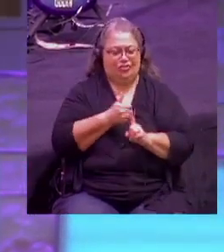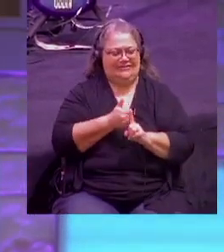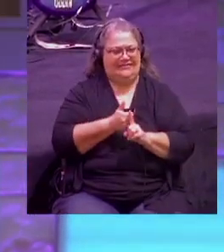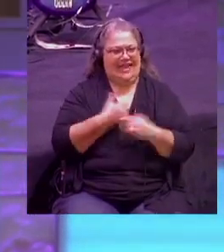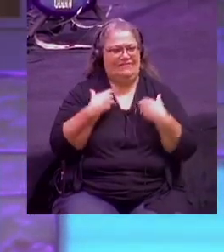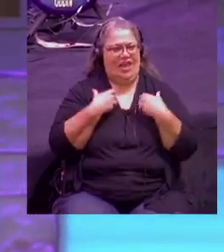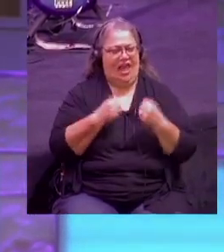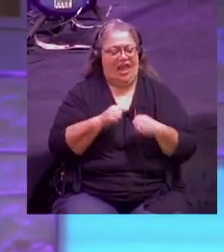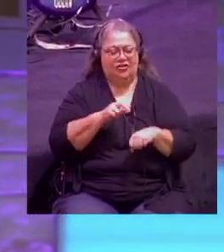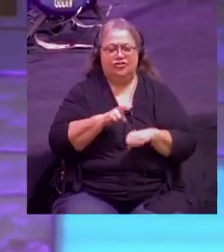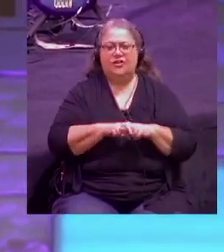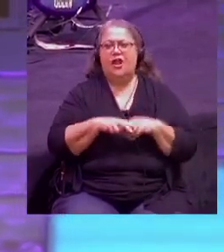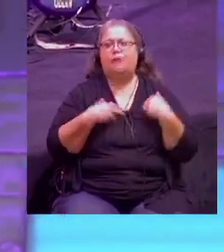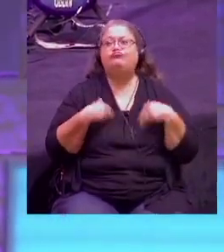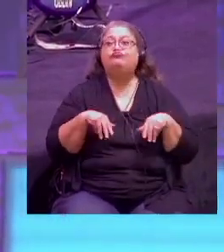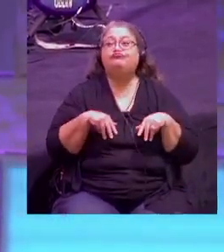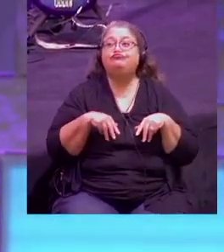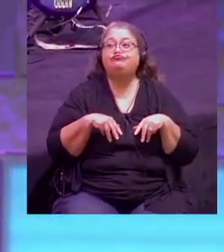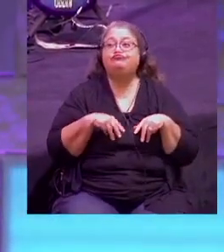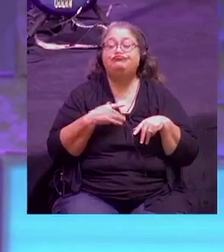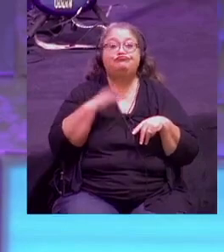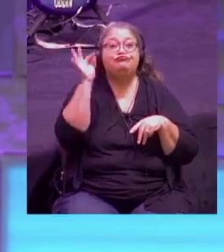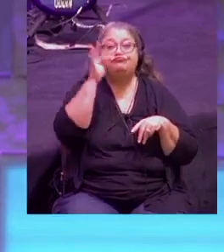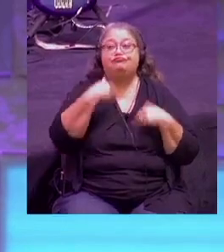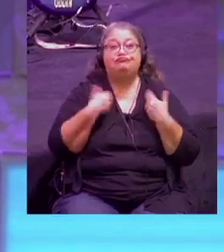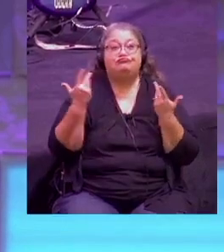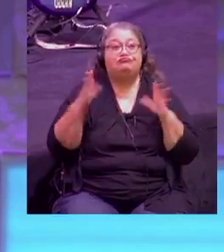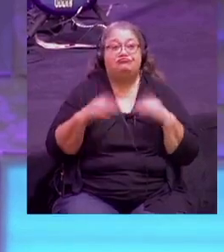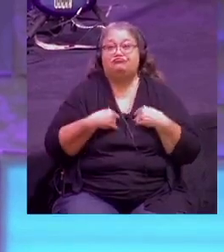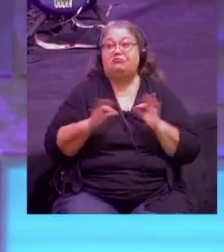healing, and you're sitting there not even using it because you didn't know you had it.